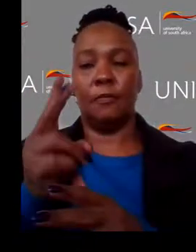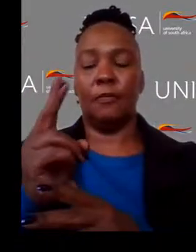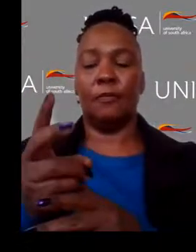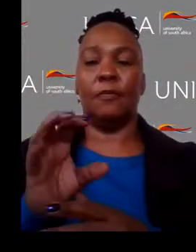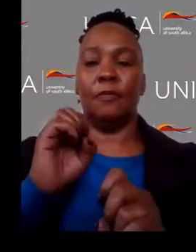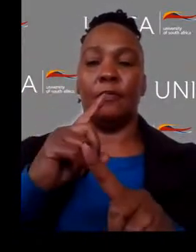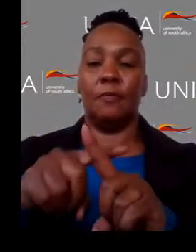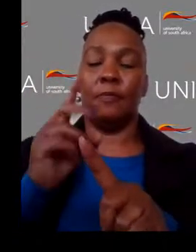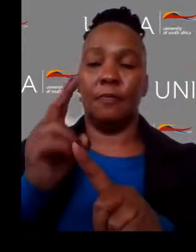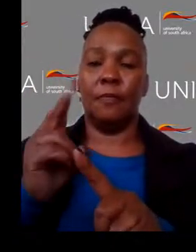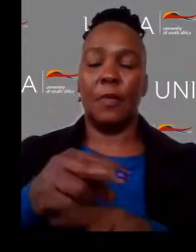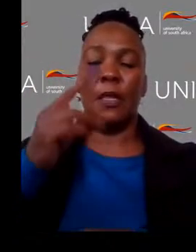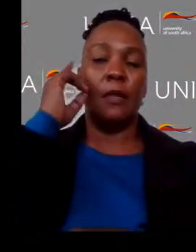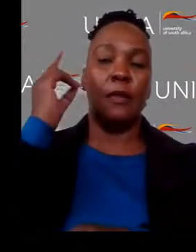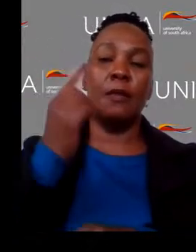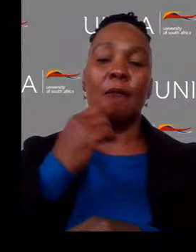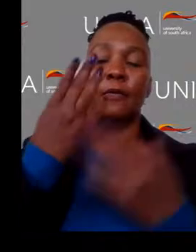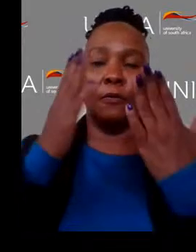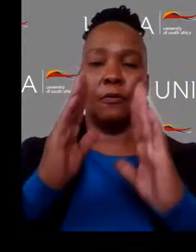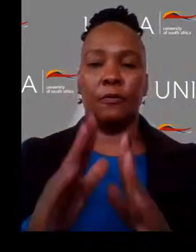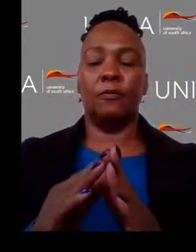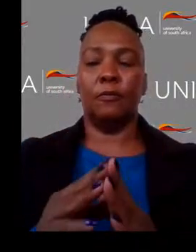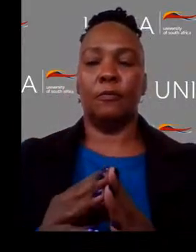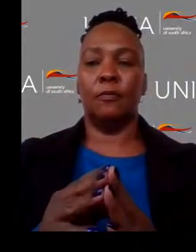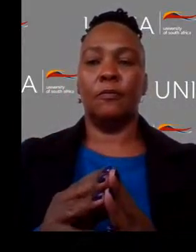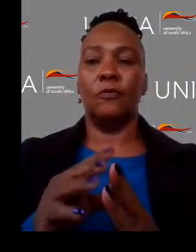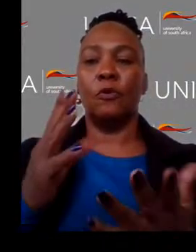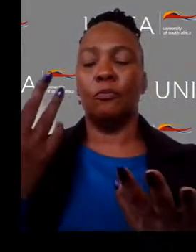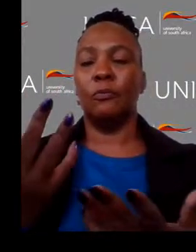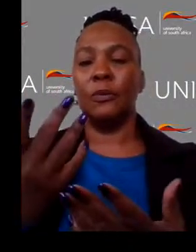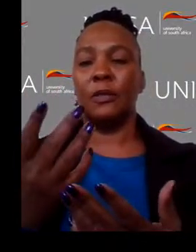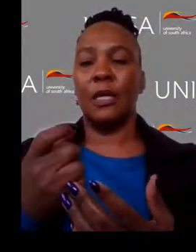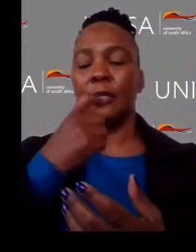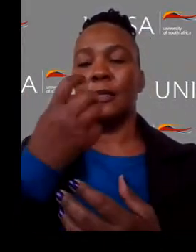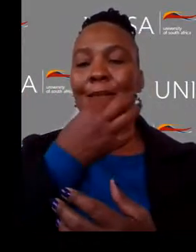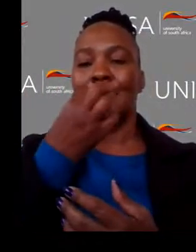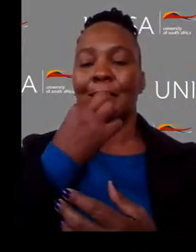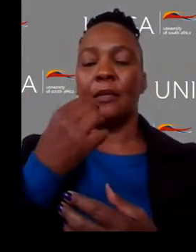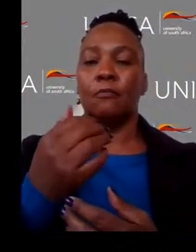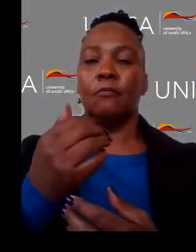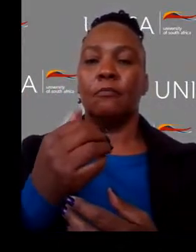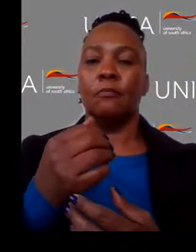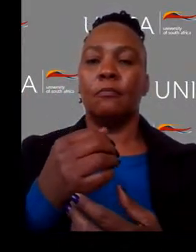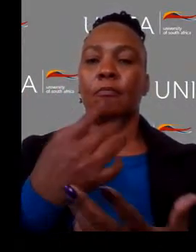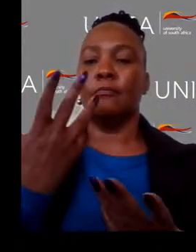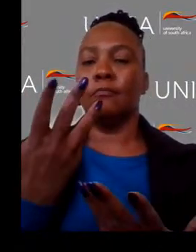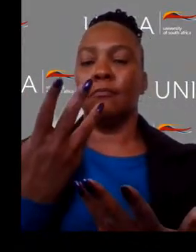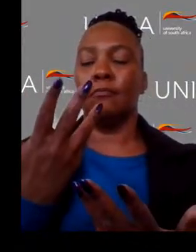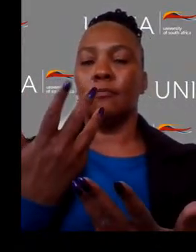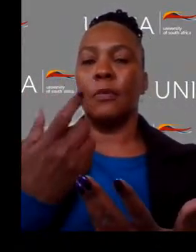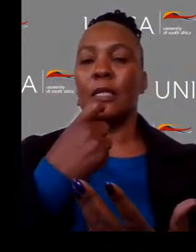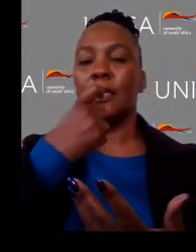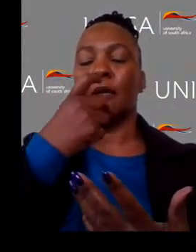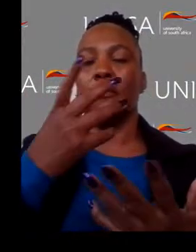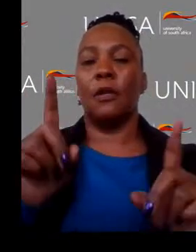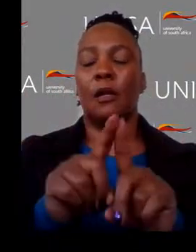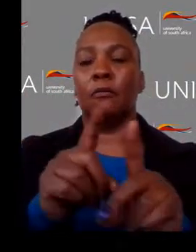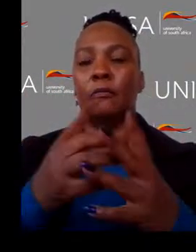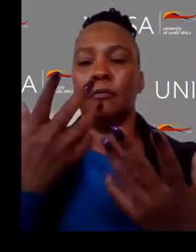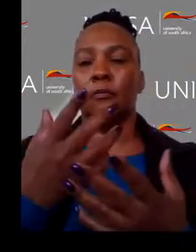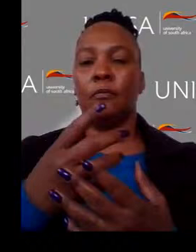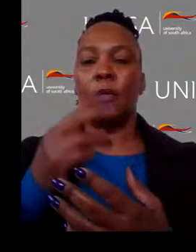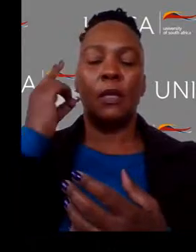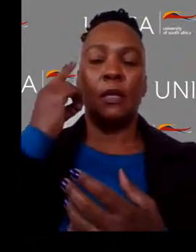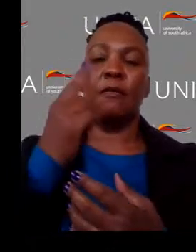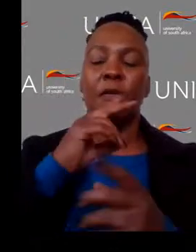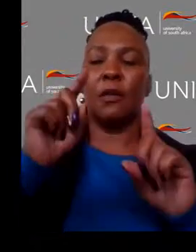is deaf, there'll be a prompt in between whereby it will be in a form of a sound. The deaf student cannot